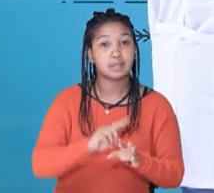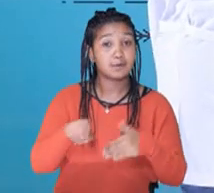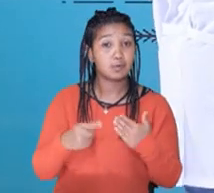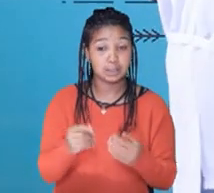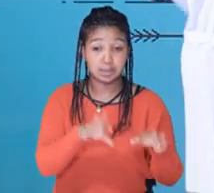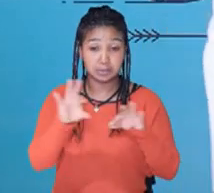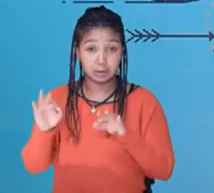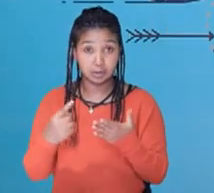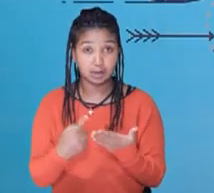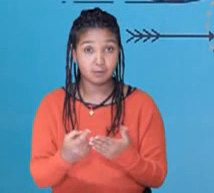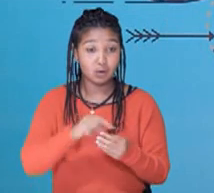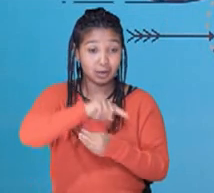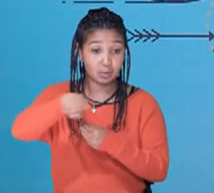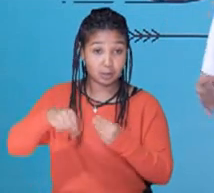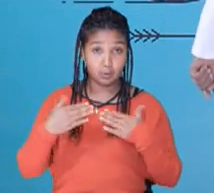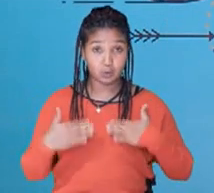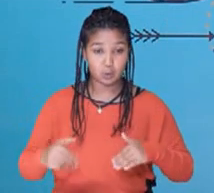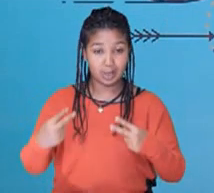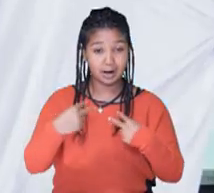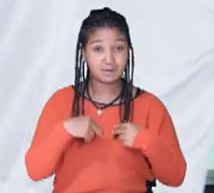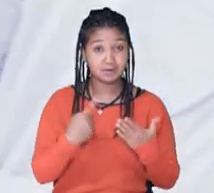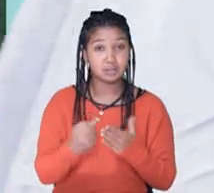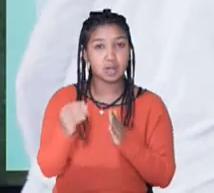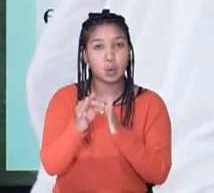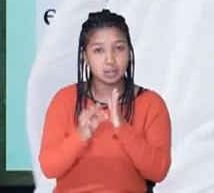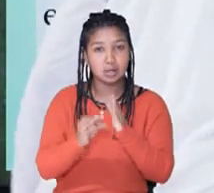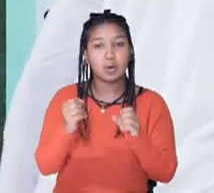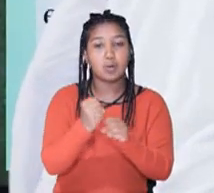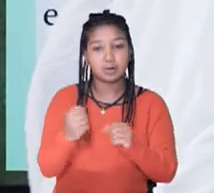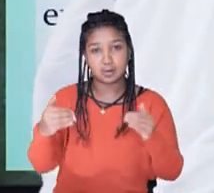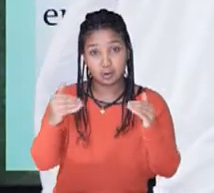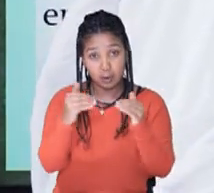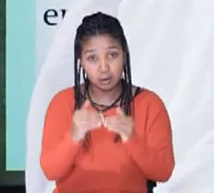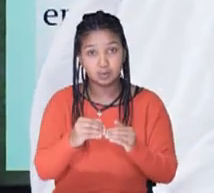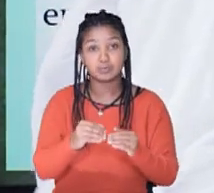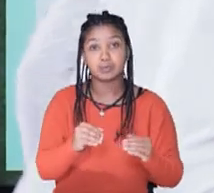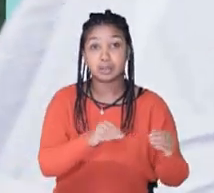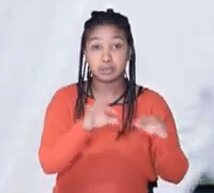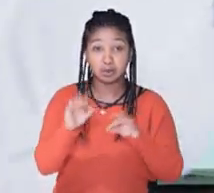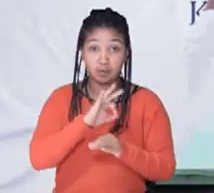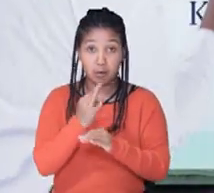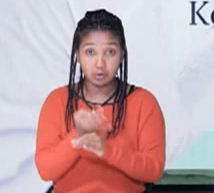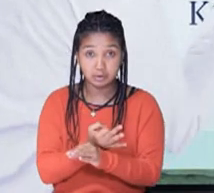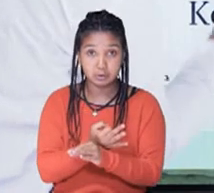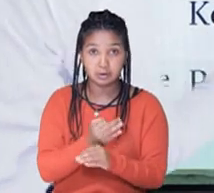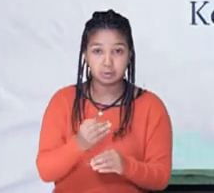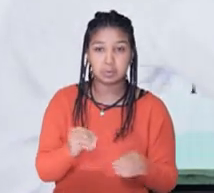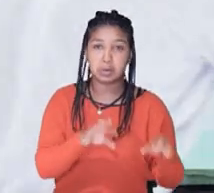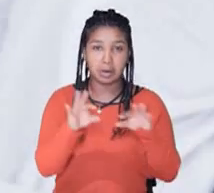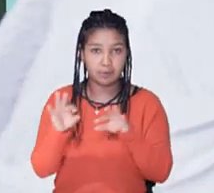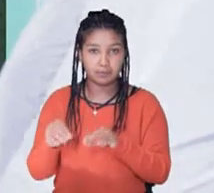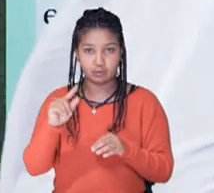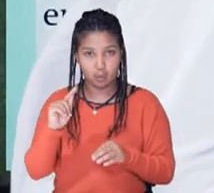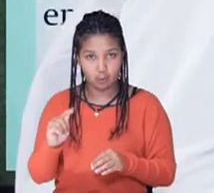Therefore, when you substitute here for rotating body, we can have this equation. Work is equals to, instead of force, you can